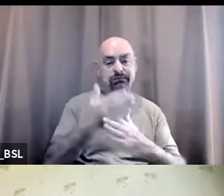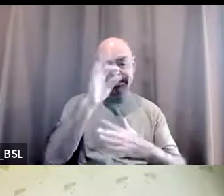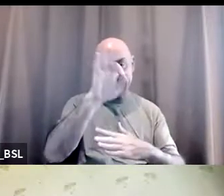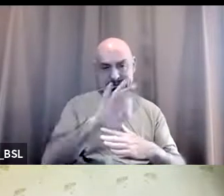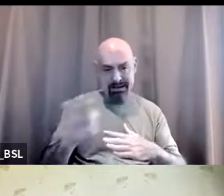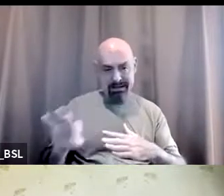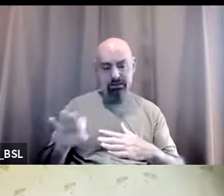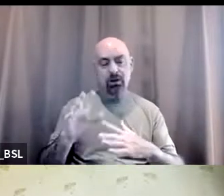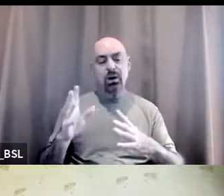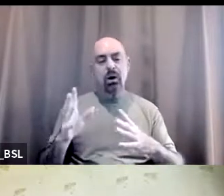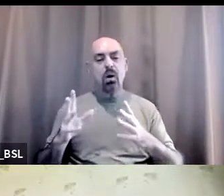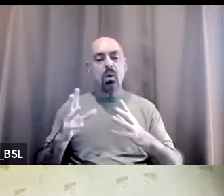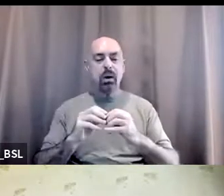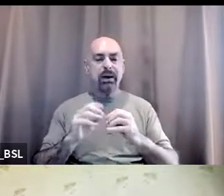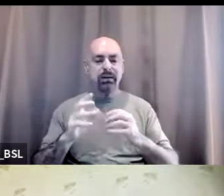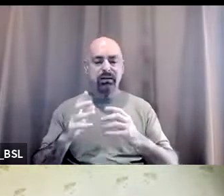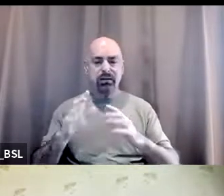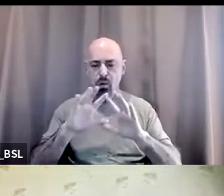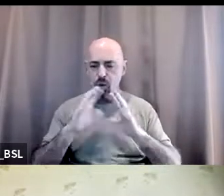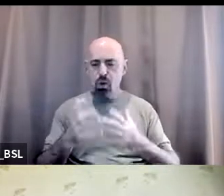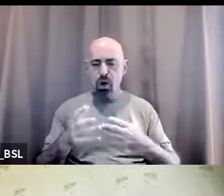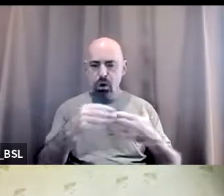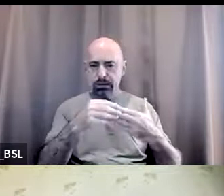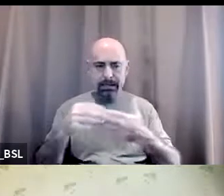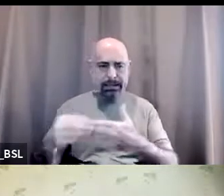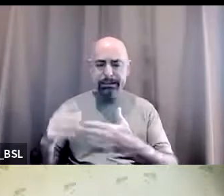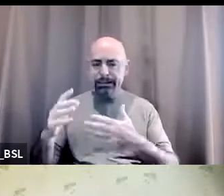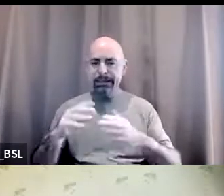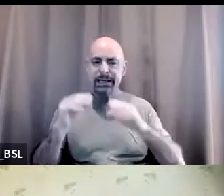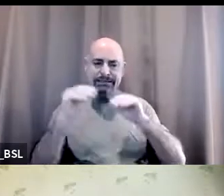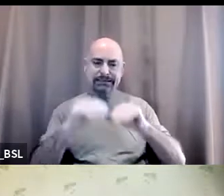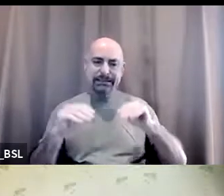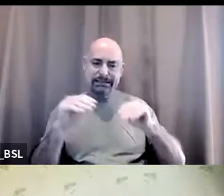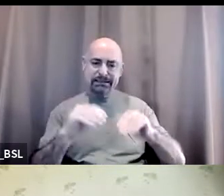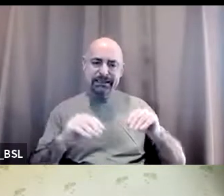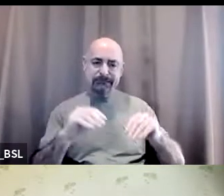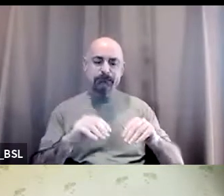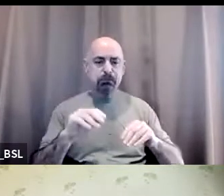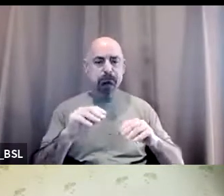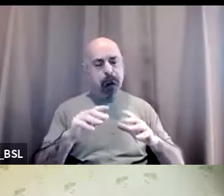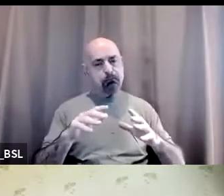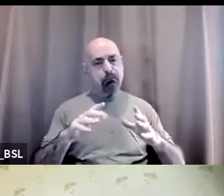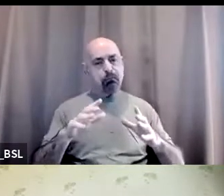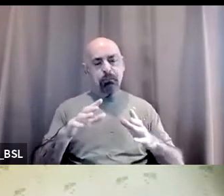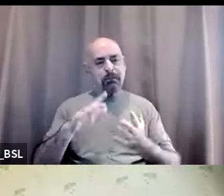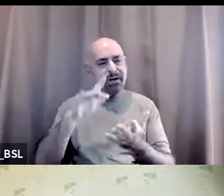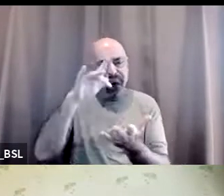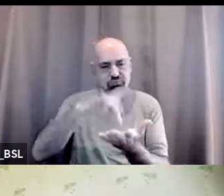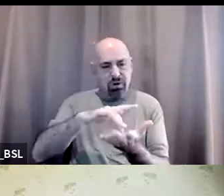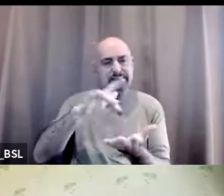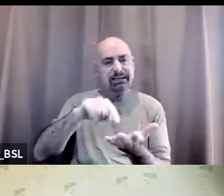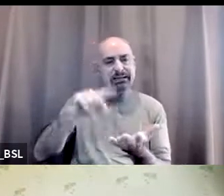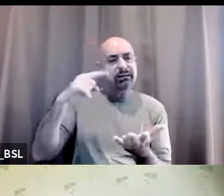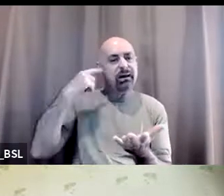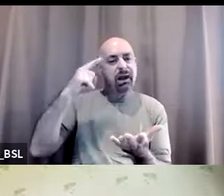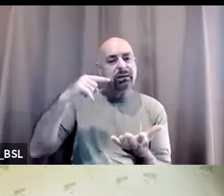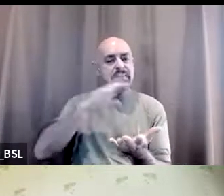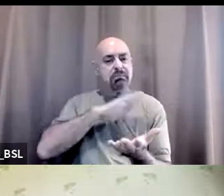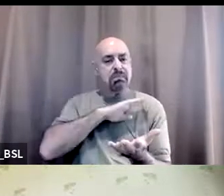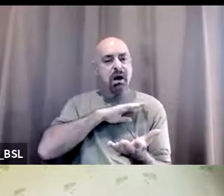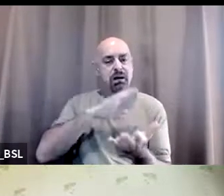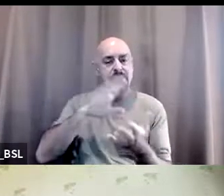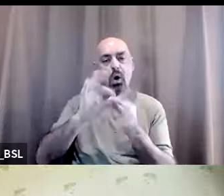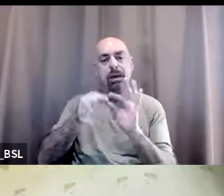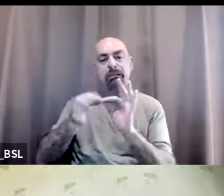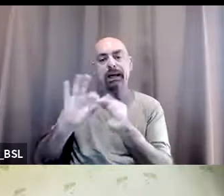with a world-leading research and teaching facility right in the heart of the London Olympic Park. As I'm sure